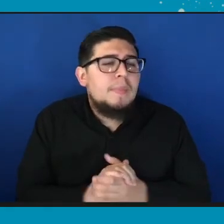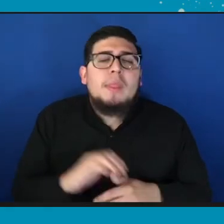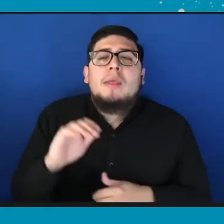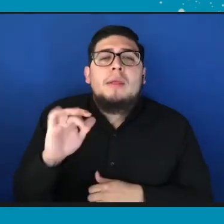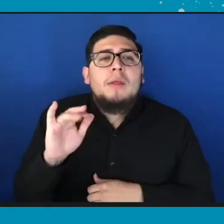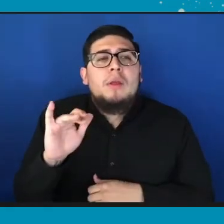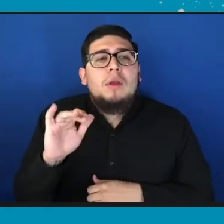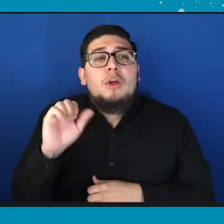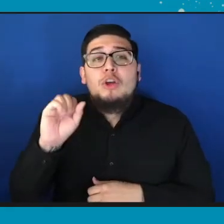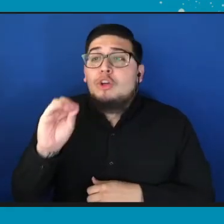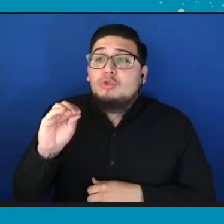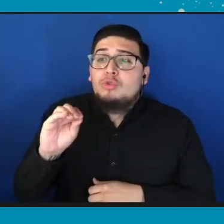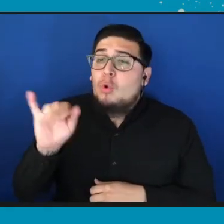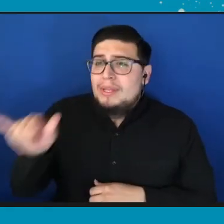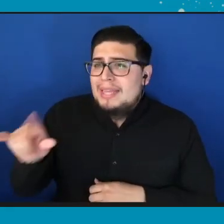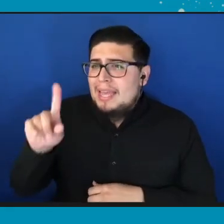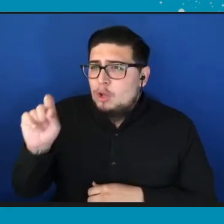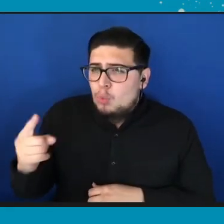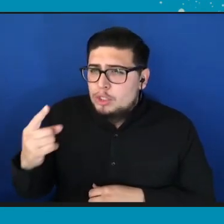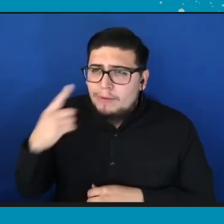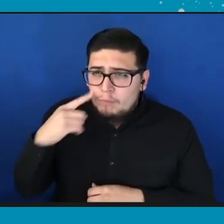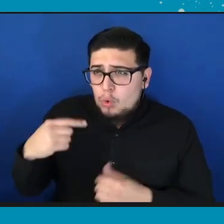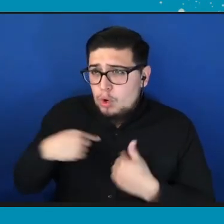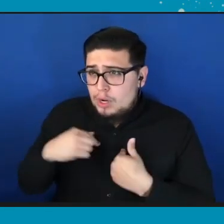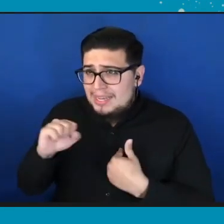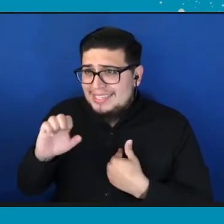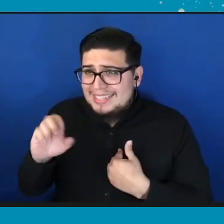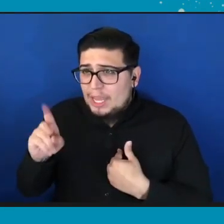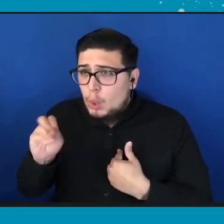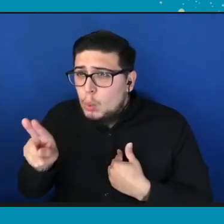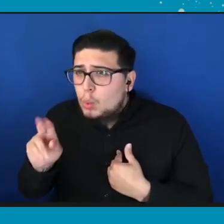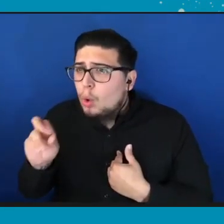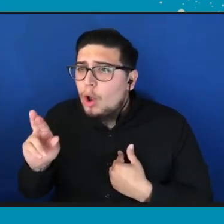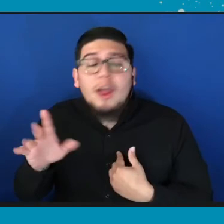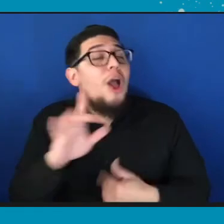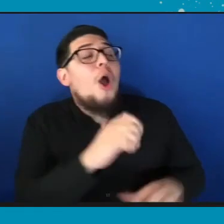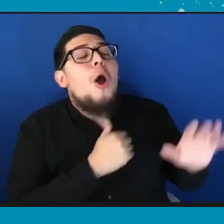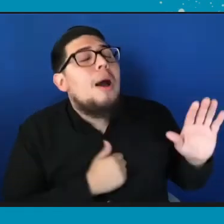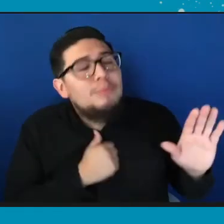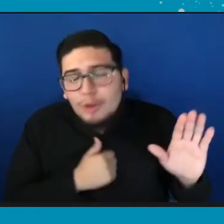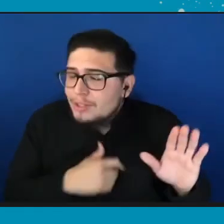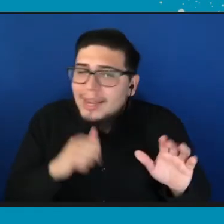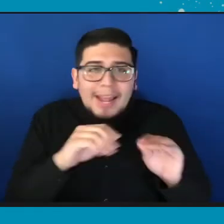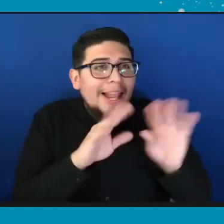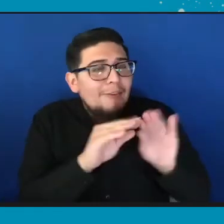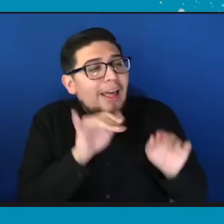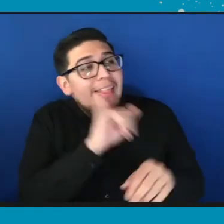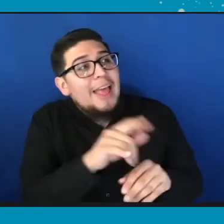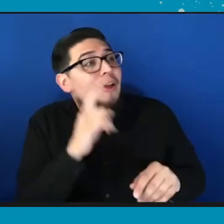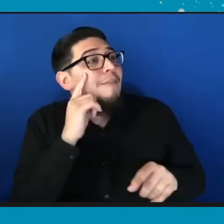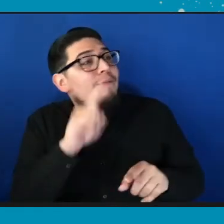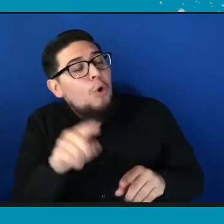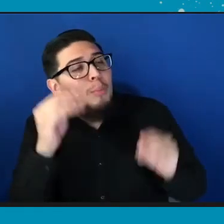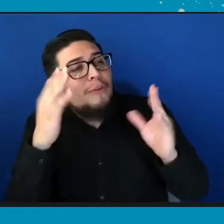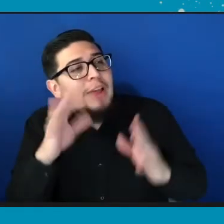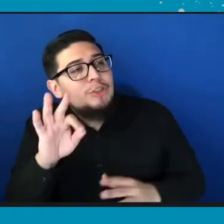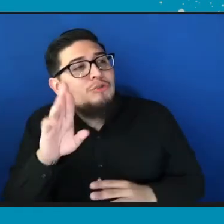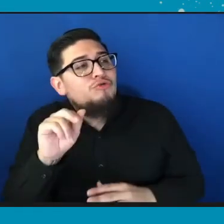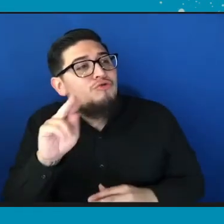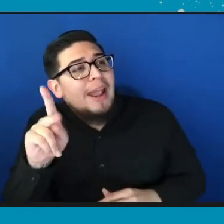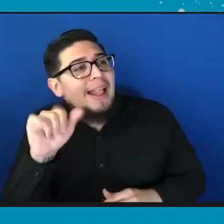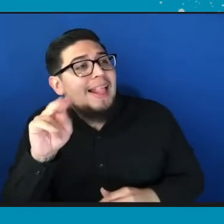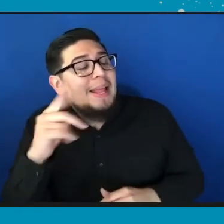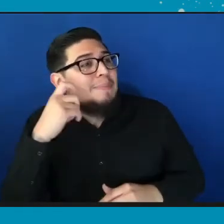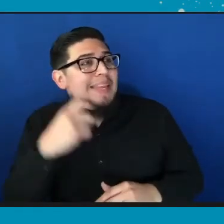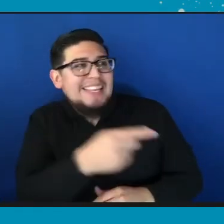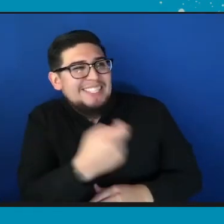So is that question for Sekou or for? Oh, I'm sorry. I'm sorry. I'm so sorry. That was for Professor Franklin because he just mentioned the two major